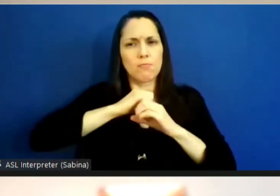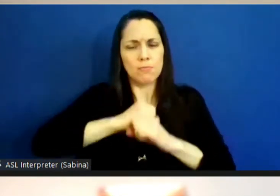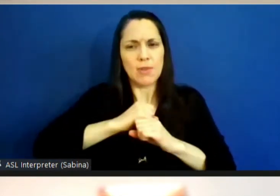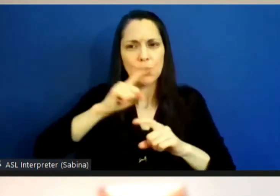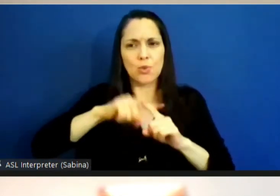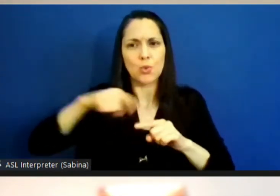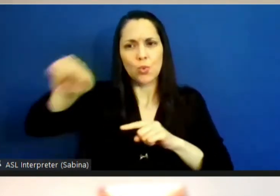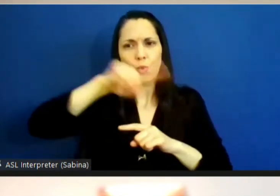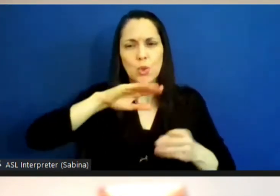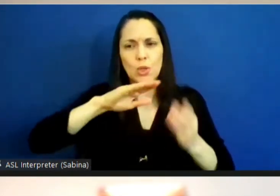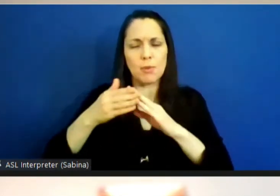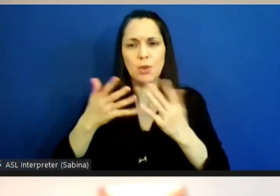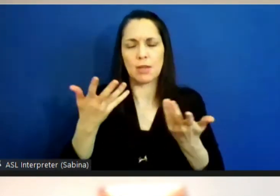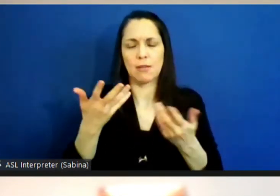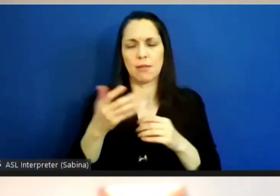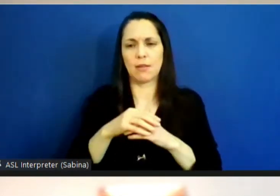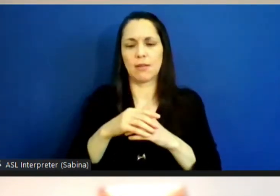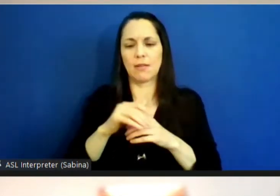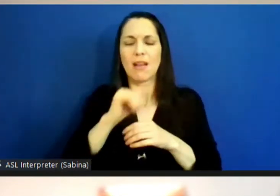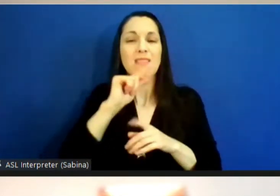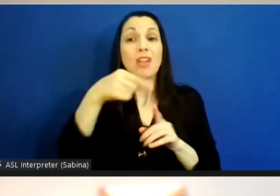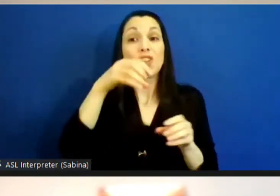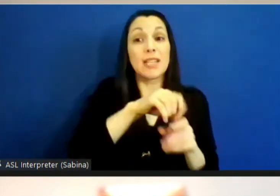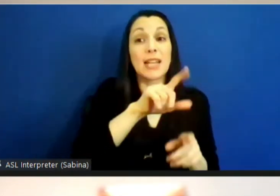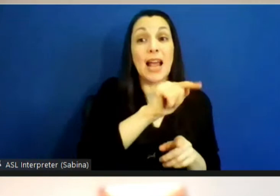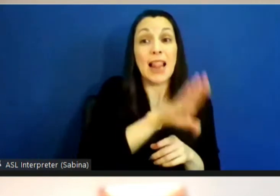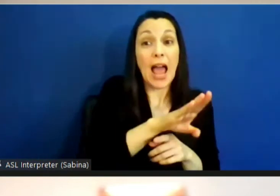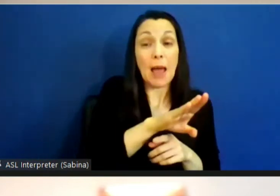just what it would be in a laboratory. So until we